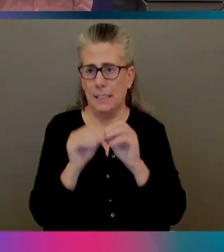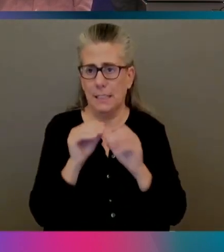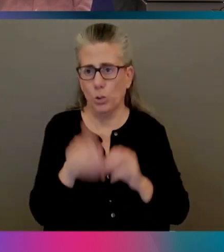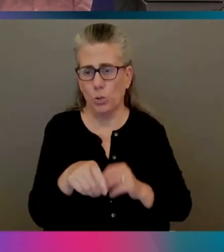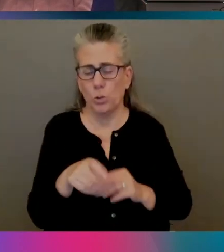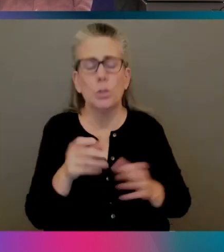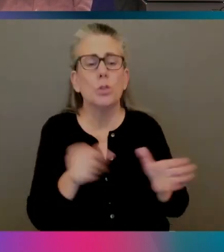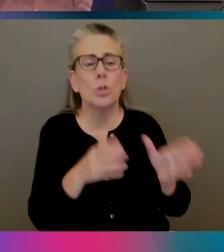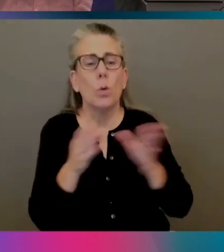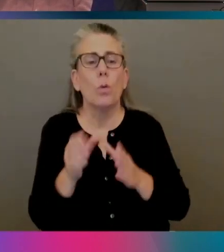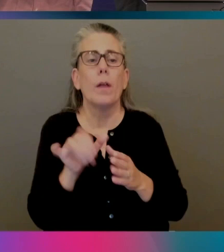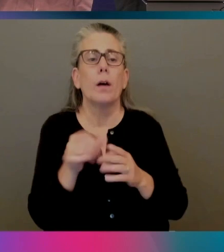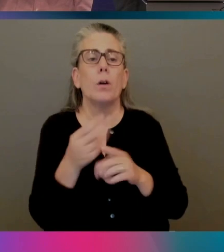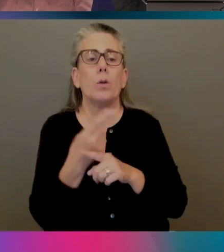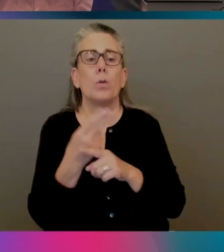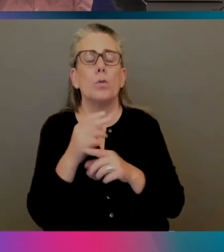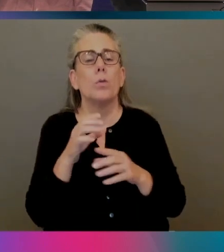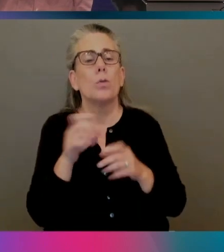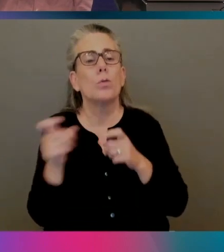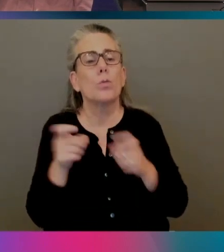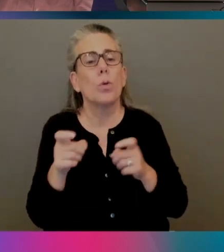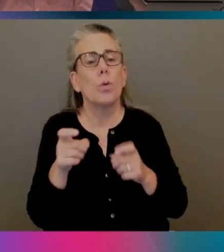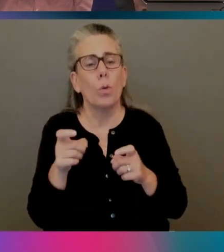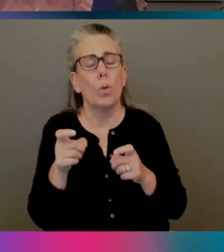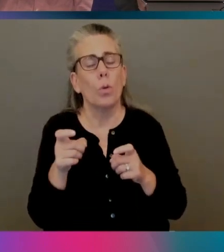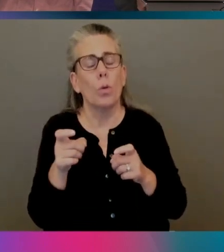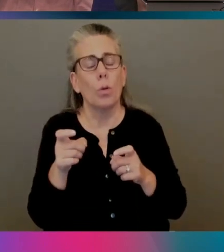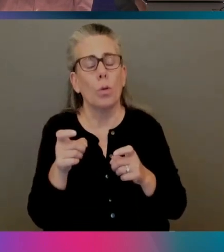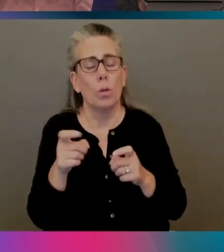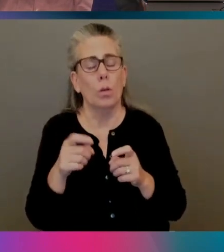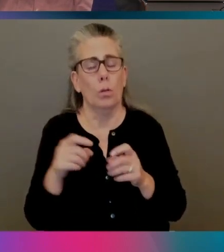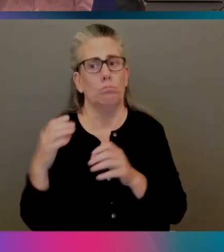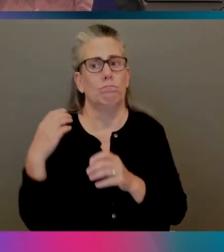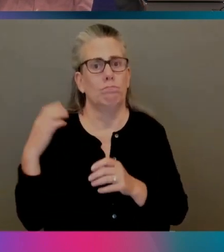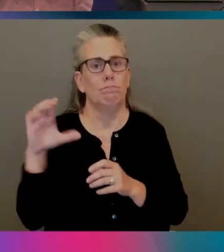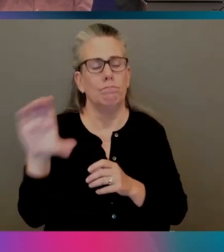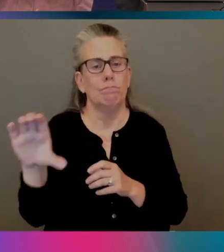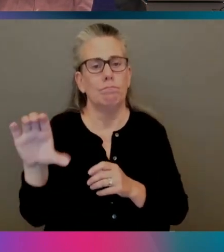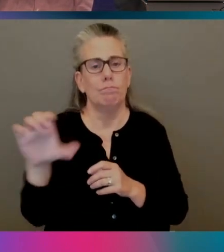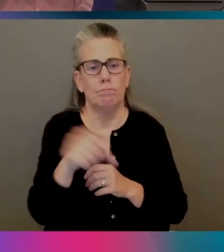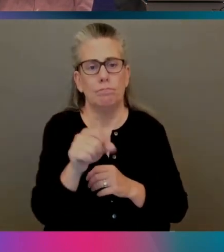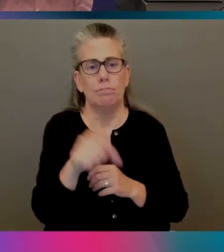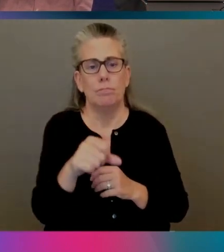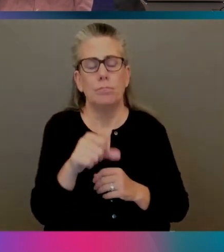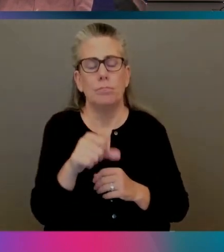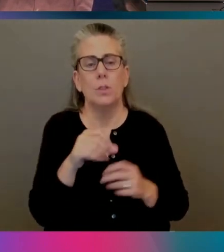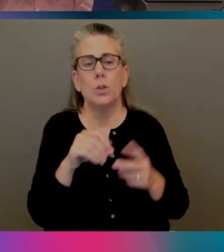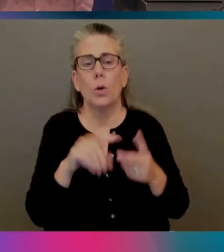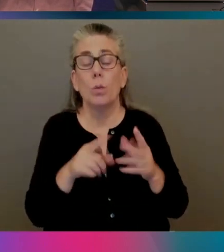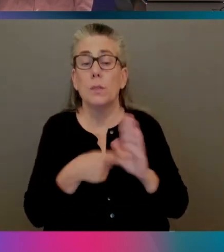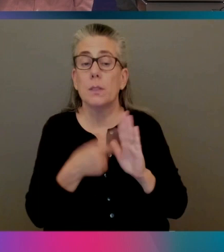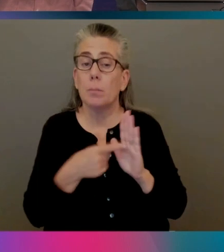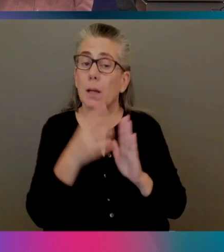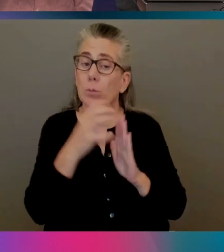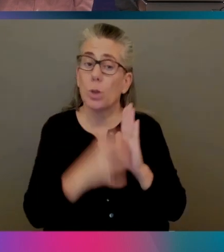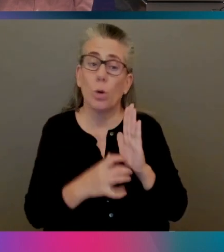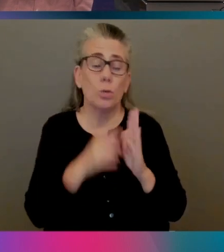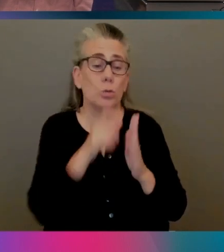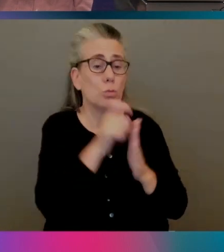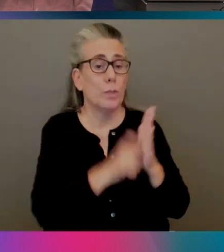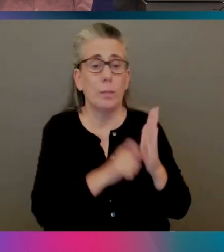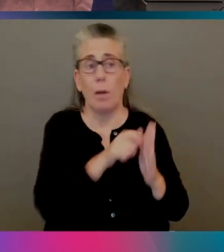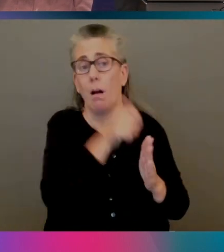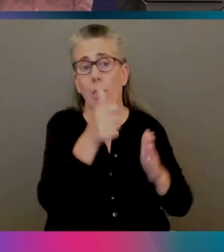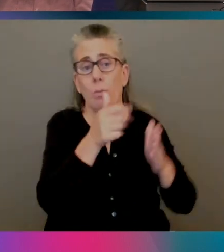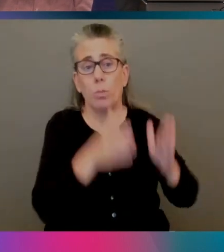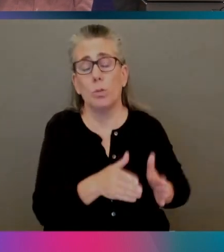code. But this is important to have because sometimes when you combine code that is written by someone else and generated by a tool,